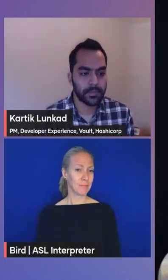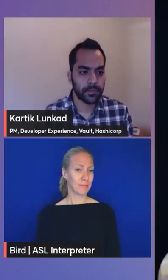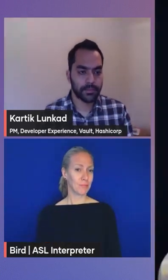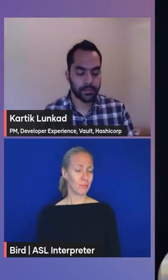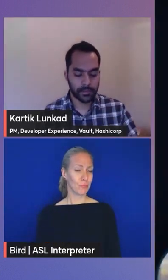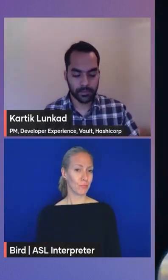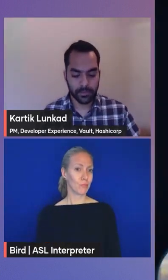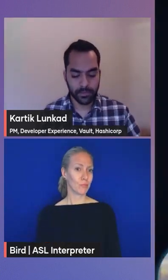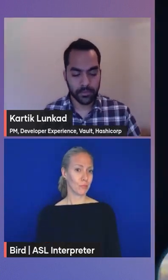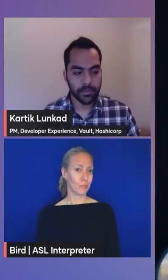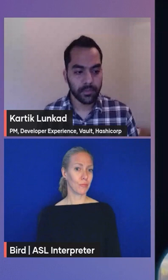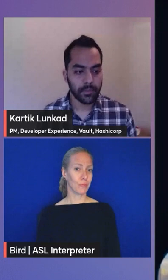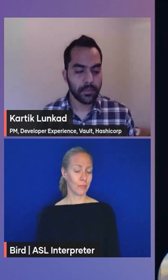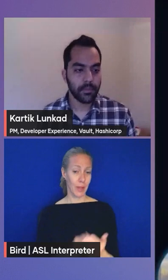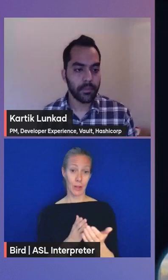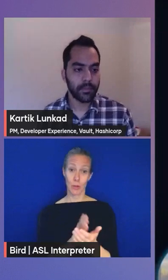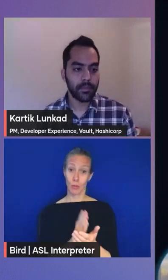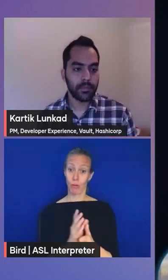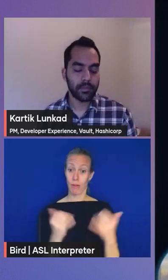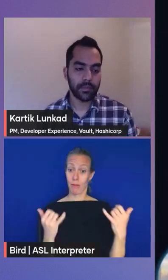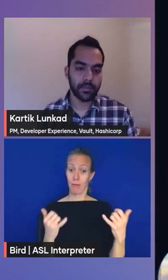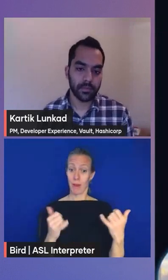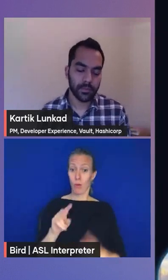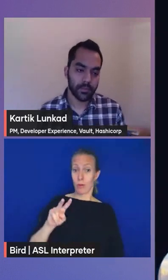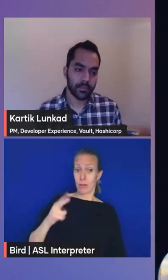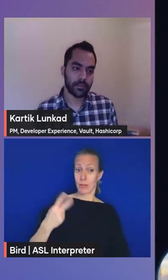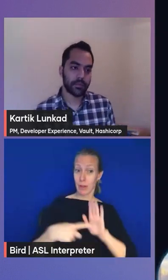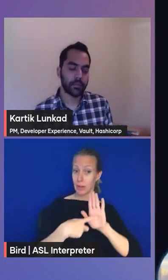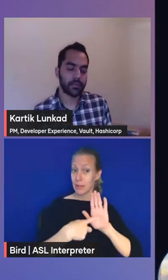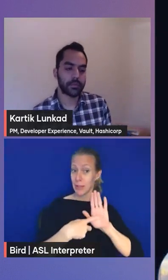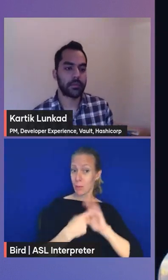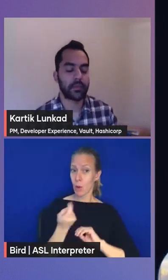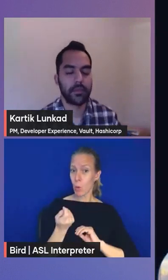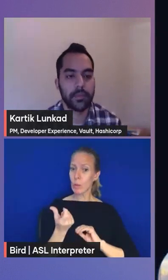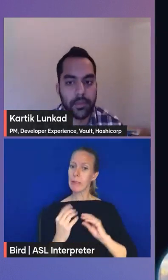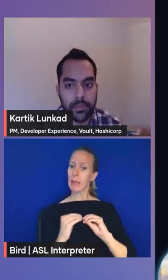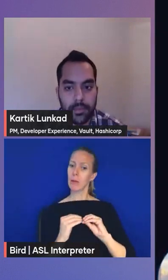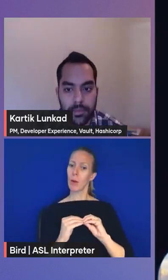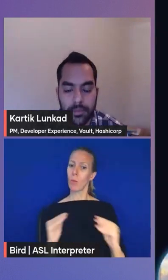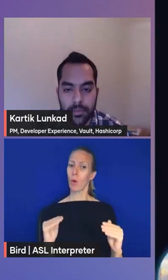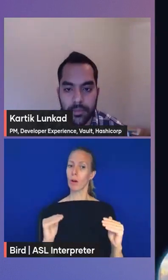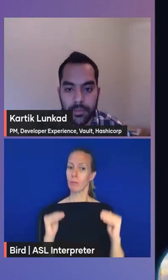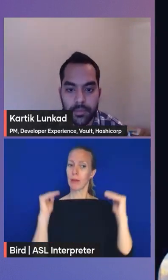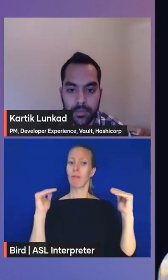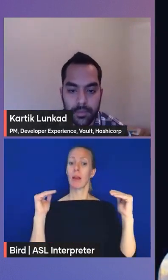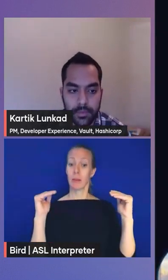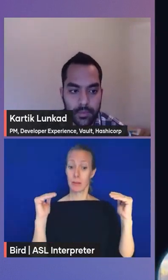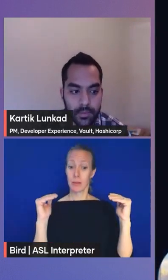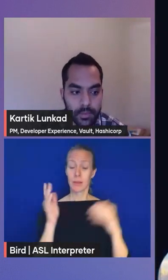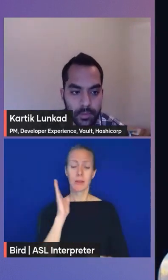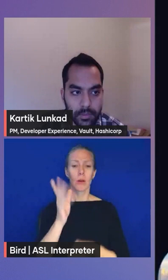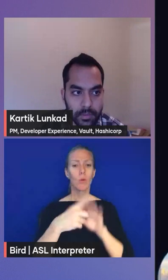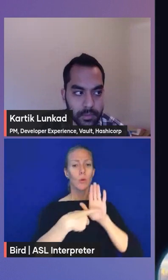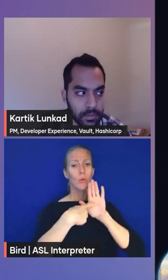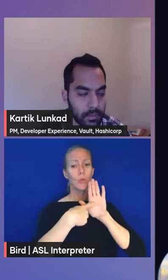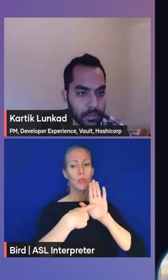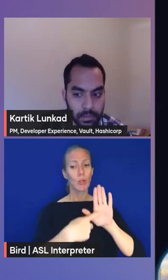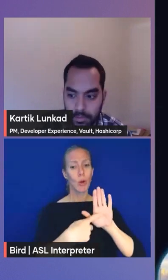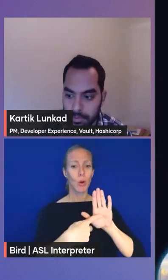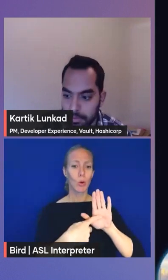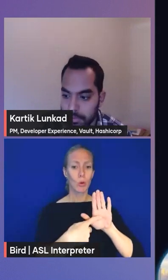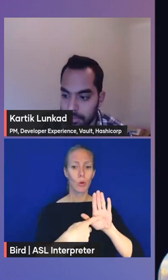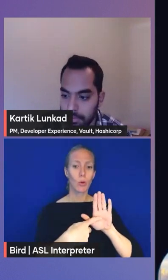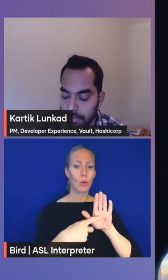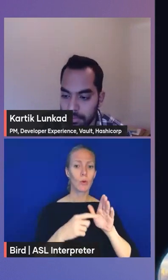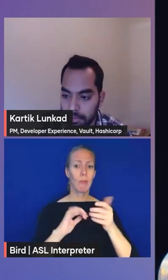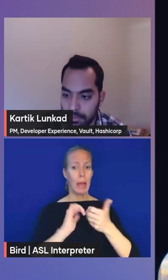All right, moving on to the second demo. This one is a little bit more advanced. We will showcase how you can